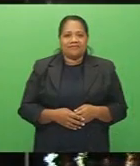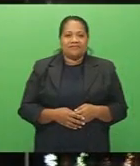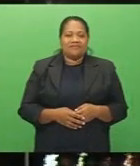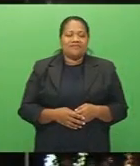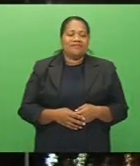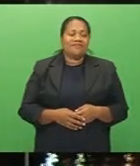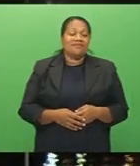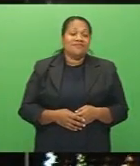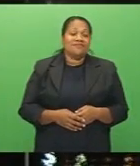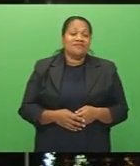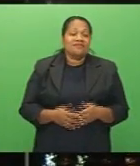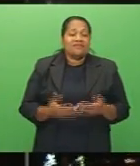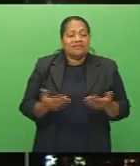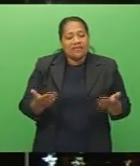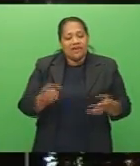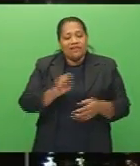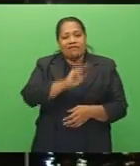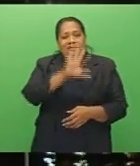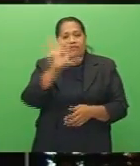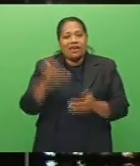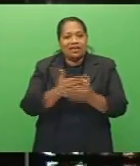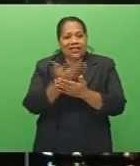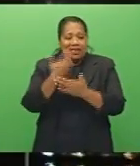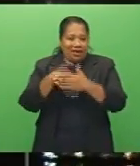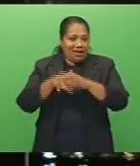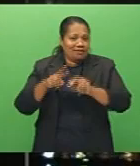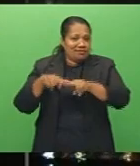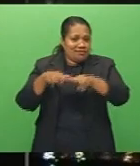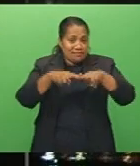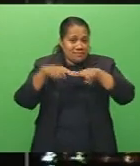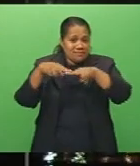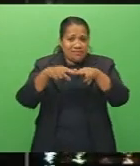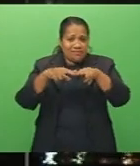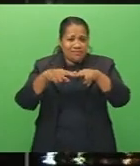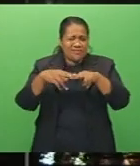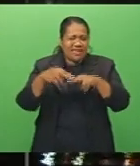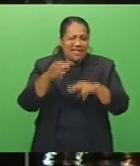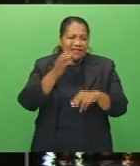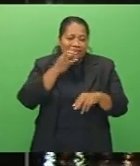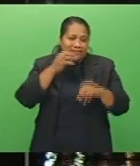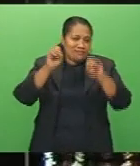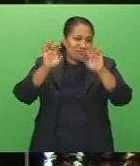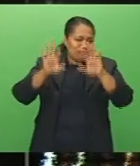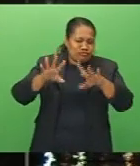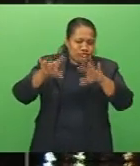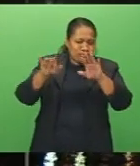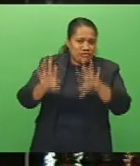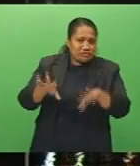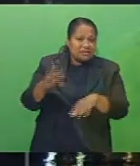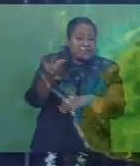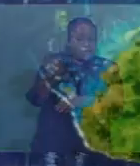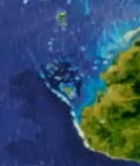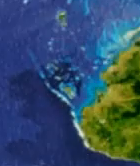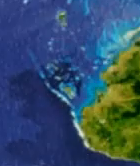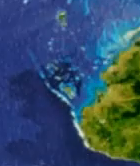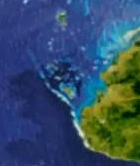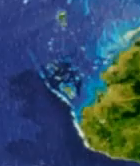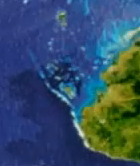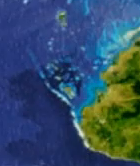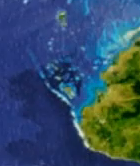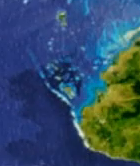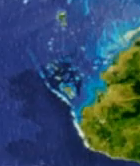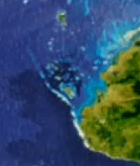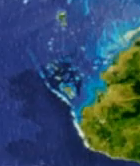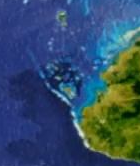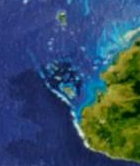It was generally a fine day across Fiji with light showers in some areas. It was an excellent day